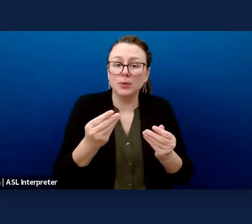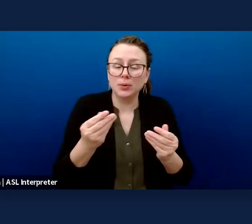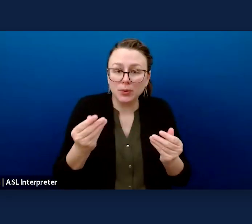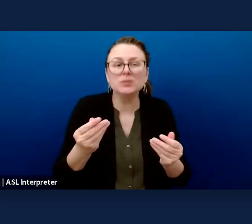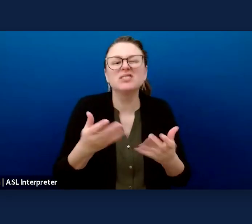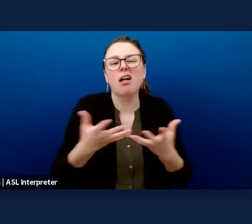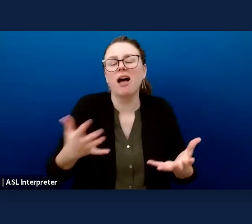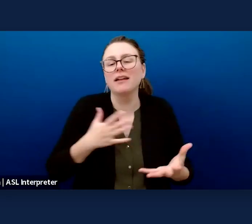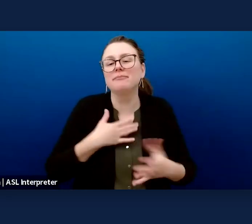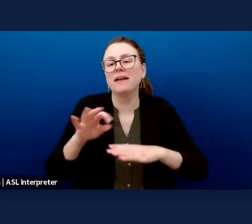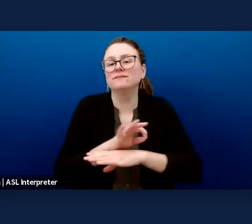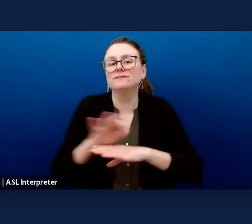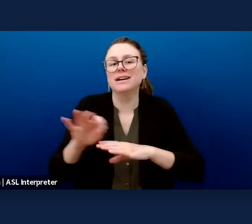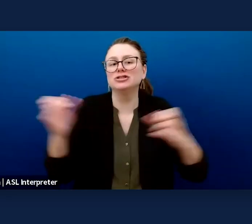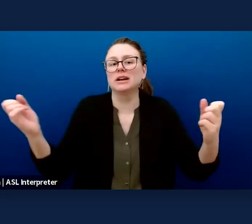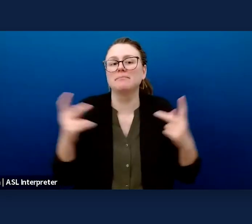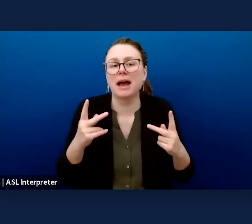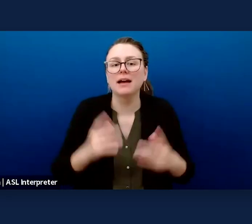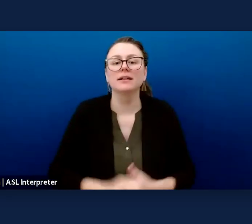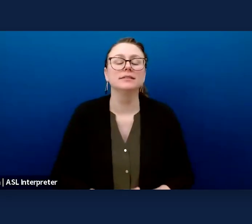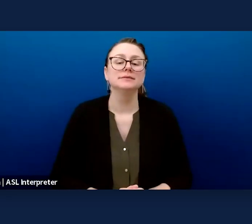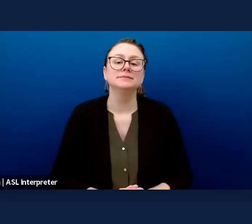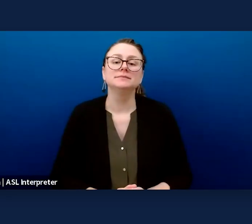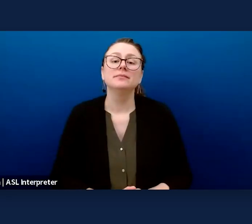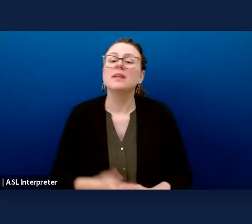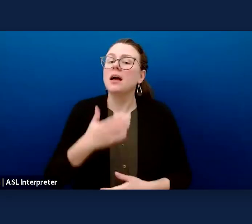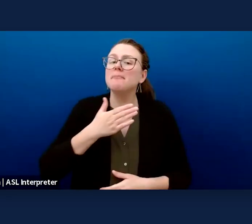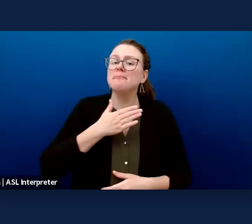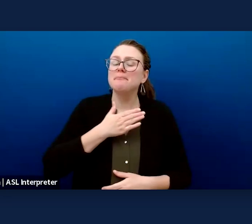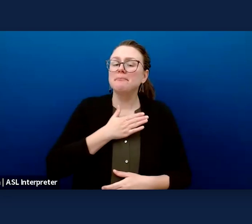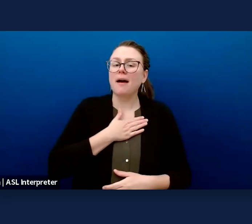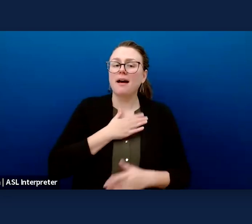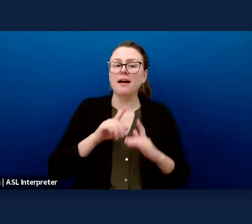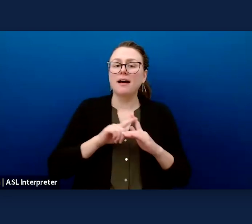my functionality returned. My initial